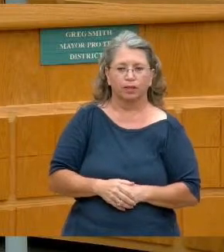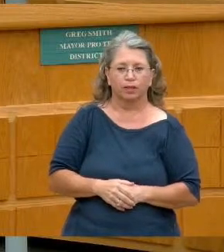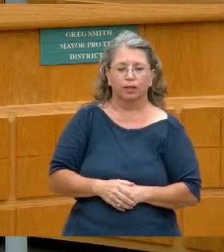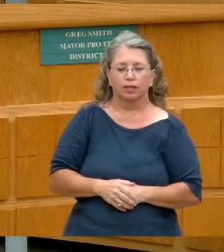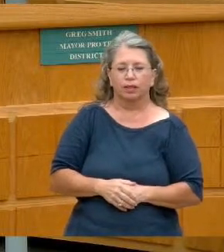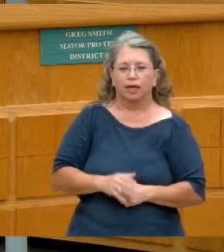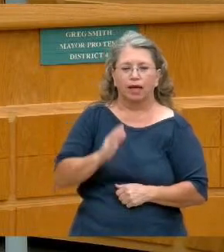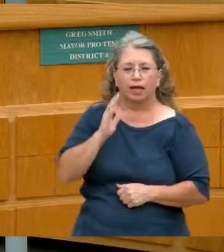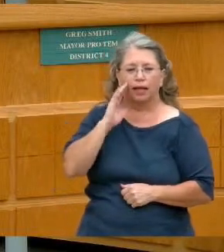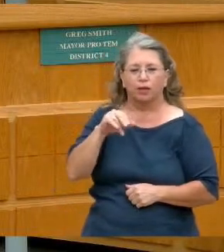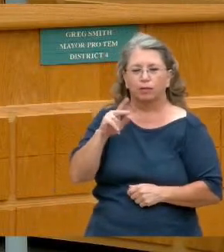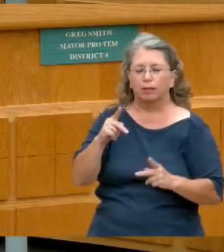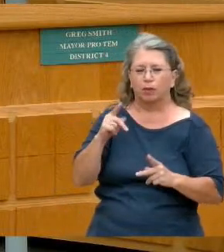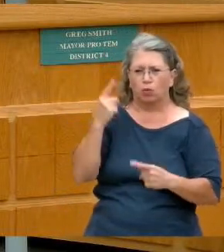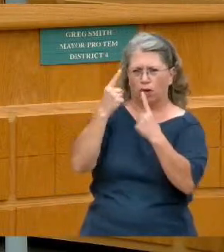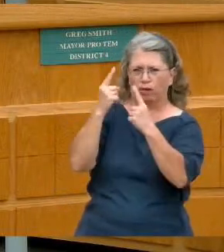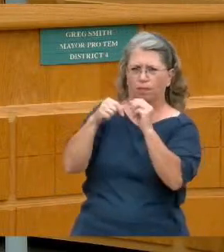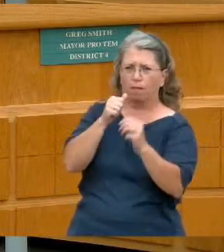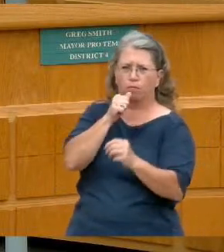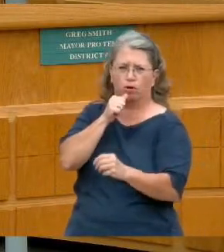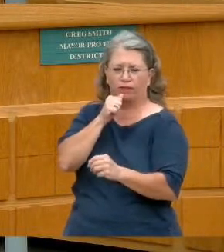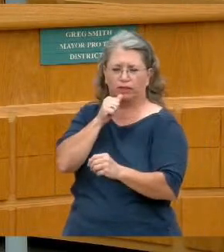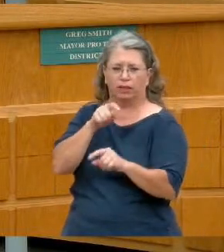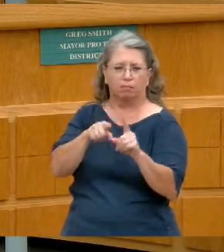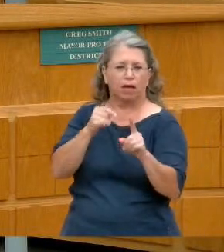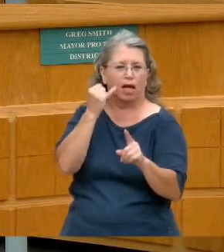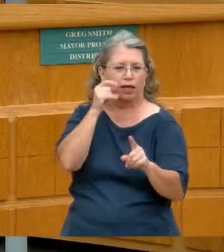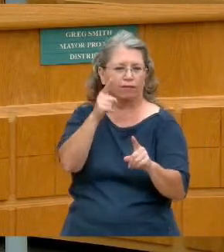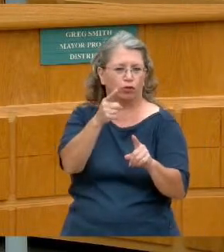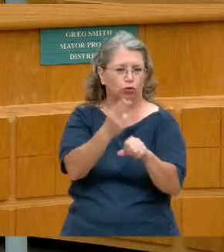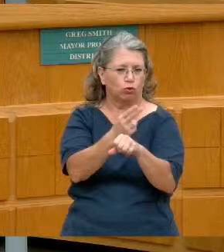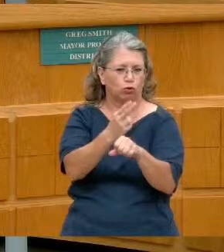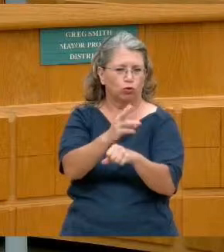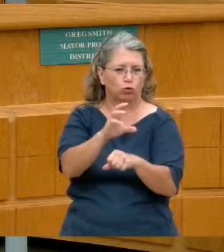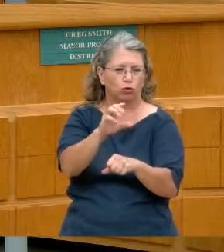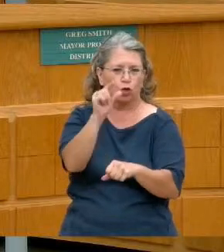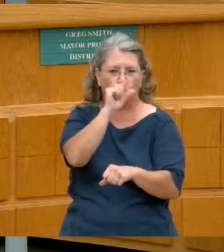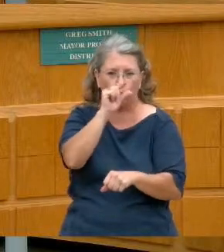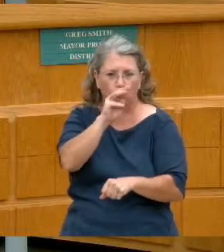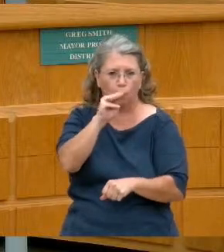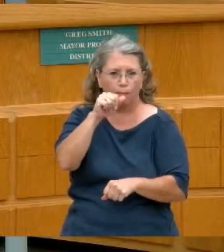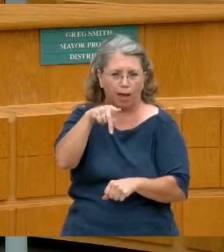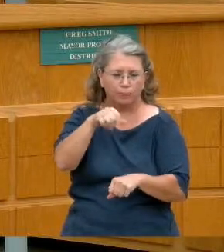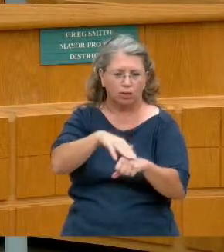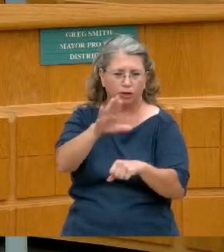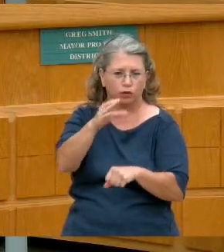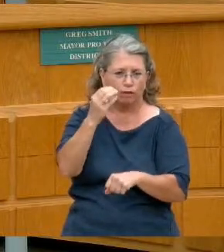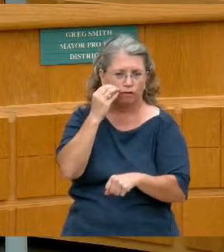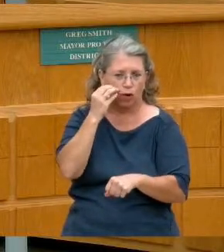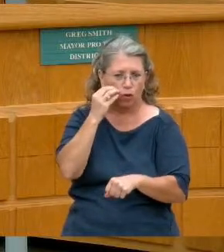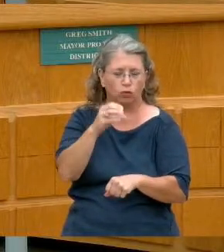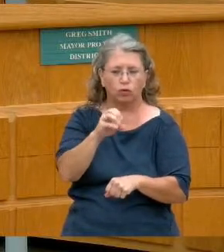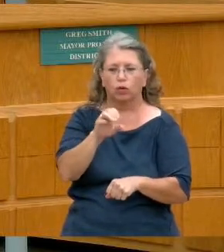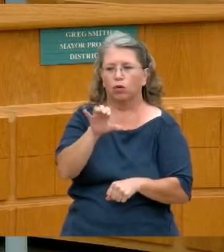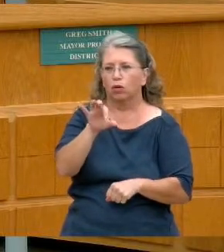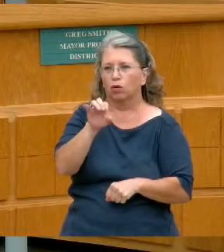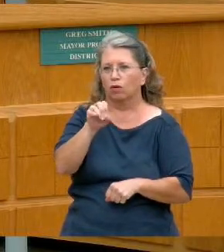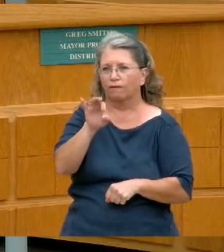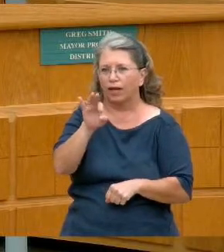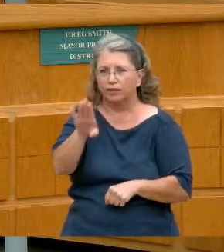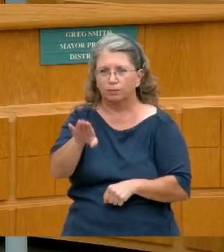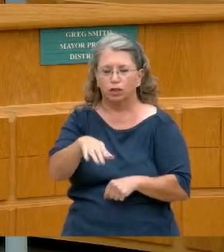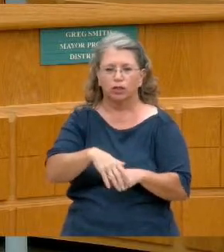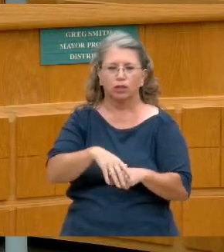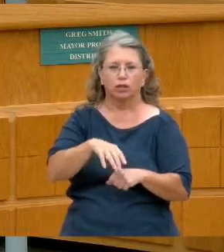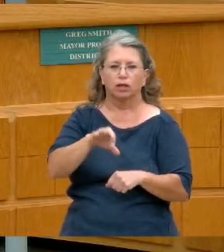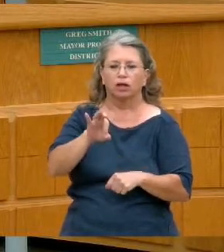privacy. If you've used Google Maps and you clicked yes, you want your app, Google Maps or Facebook, or even the